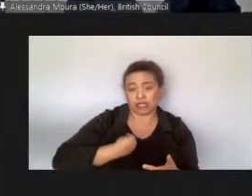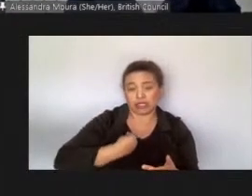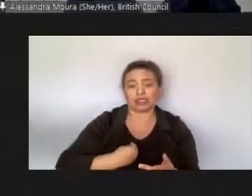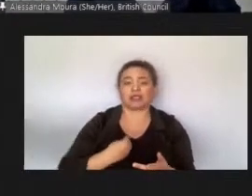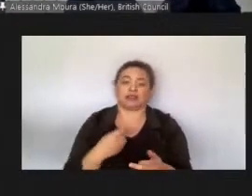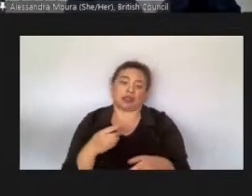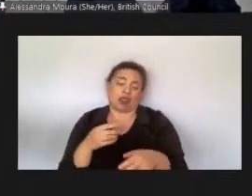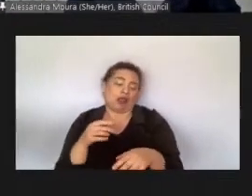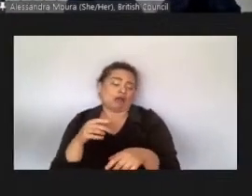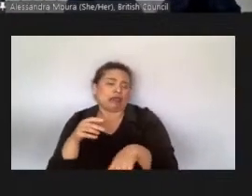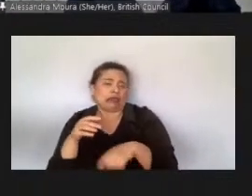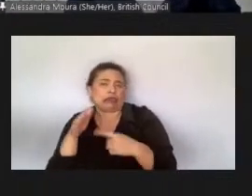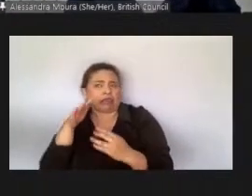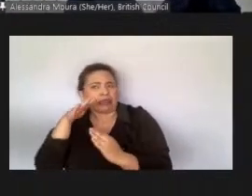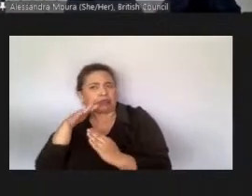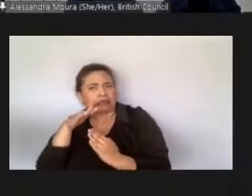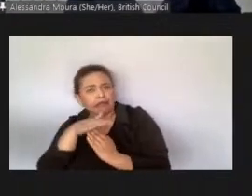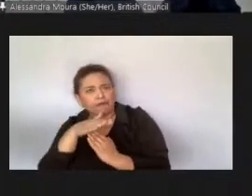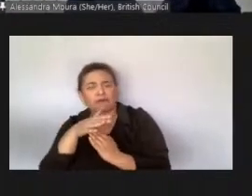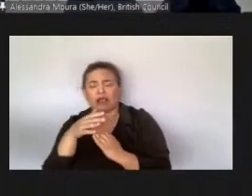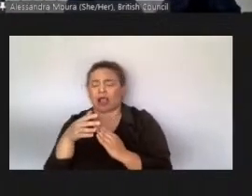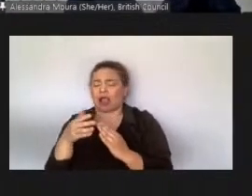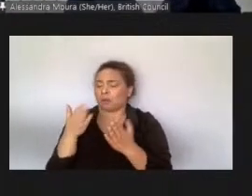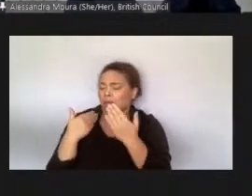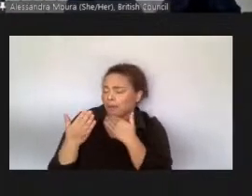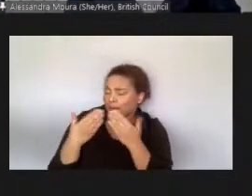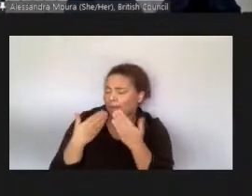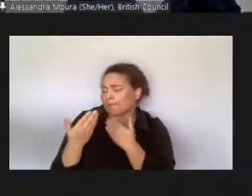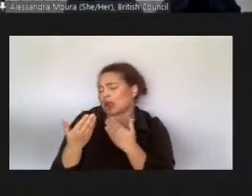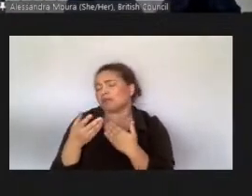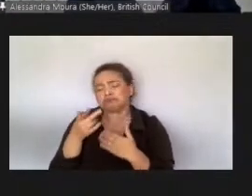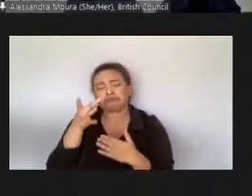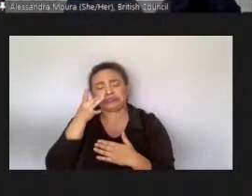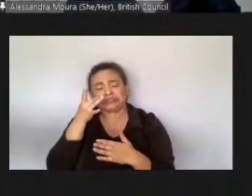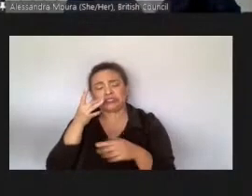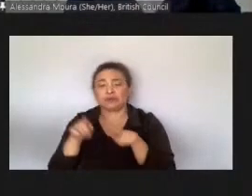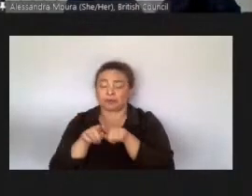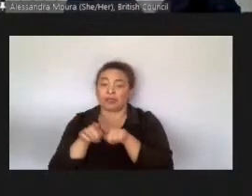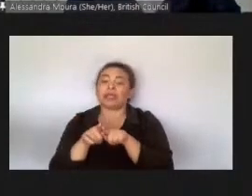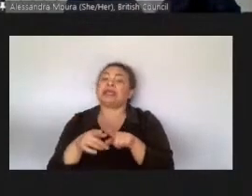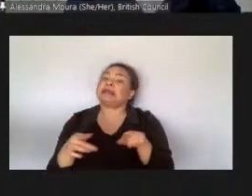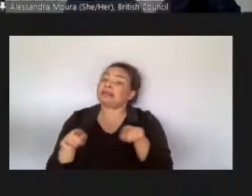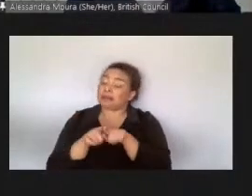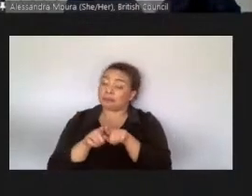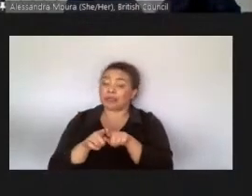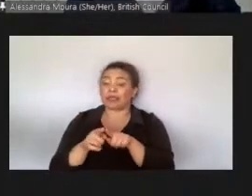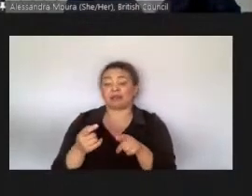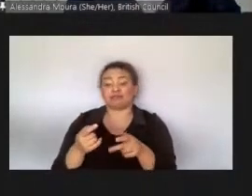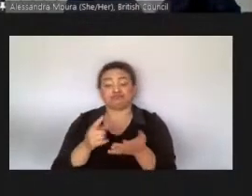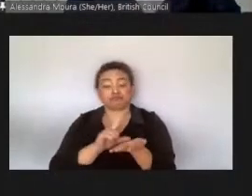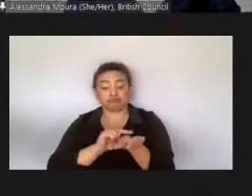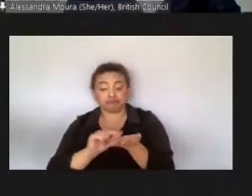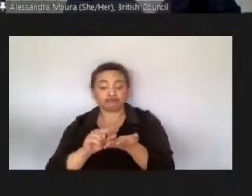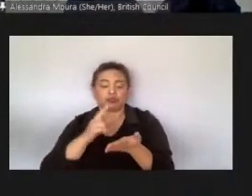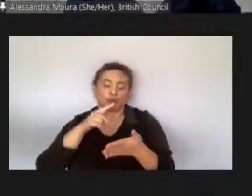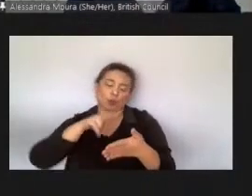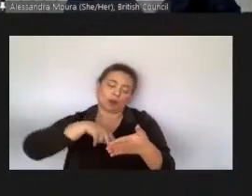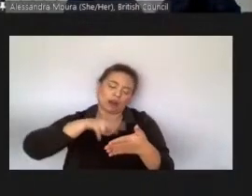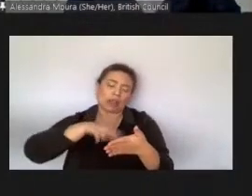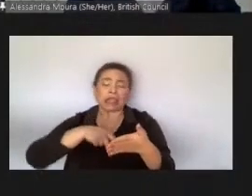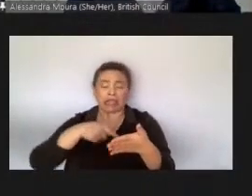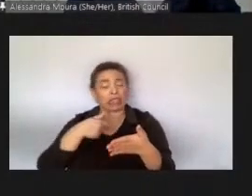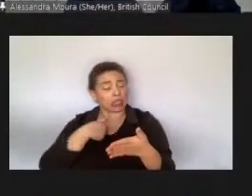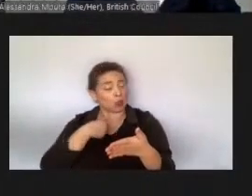and publications. And I do try to keep up with what's been written about teaching and learning languages as